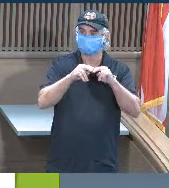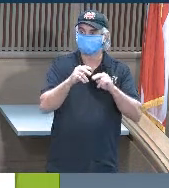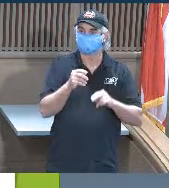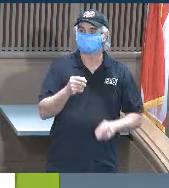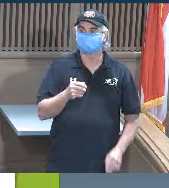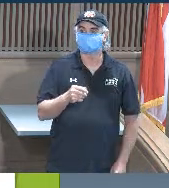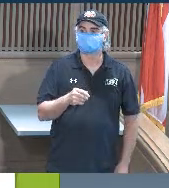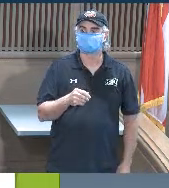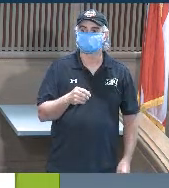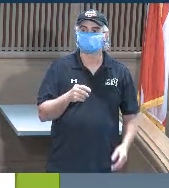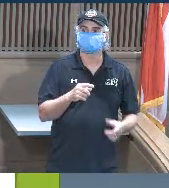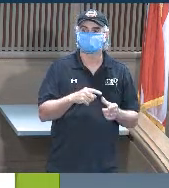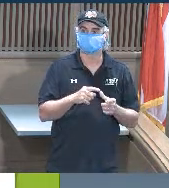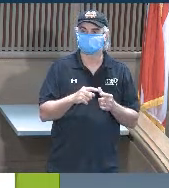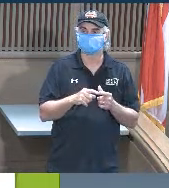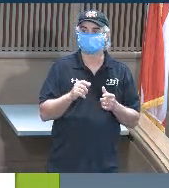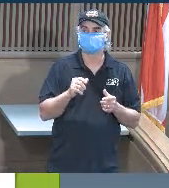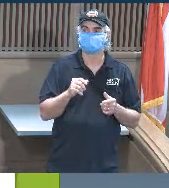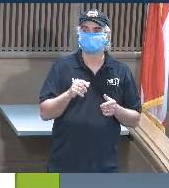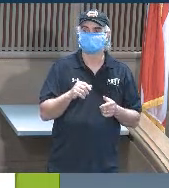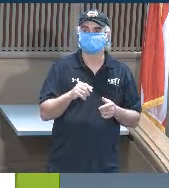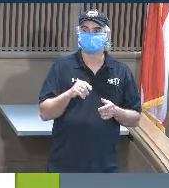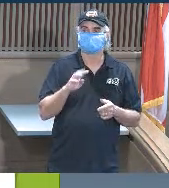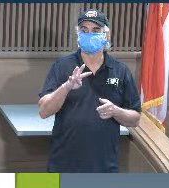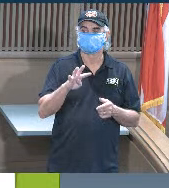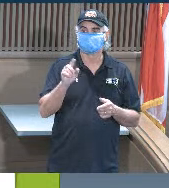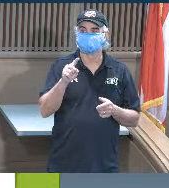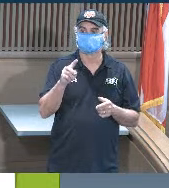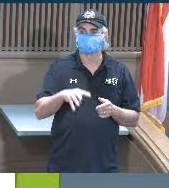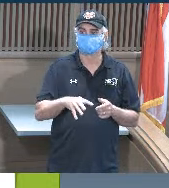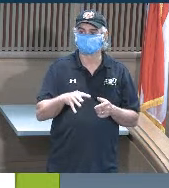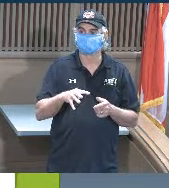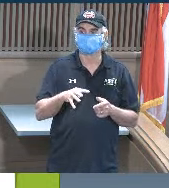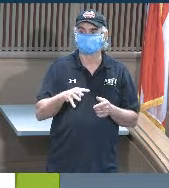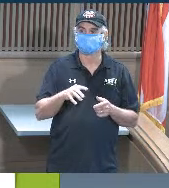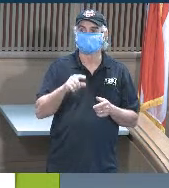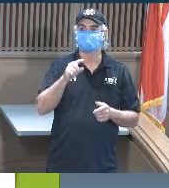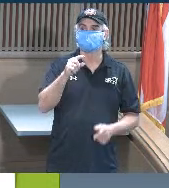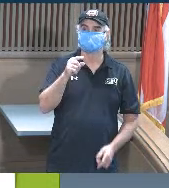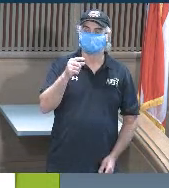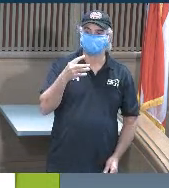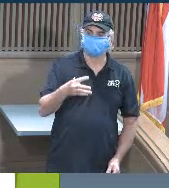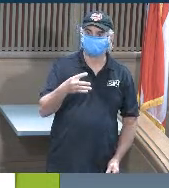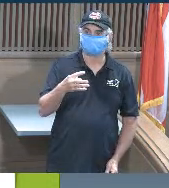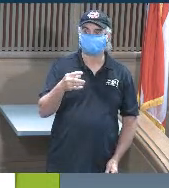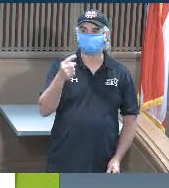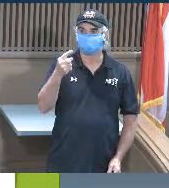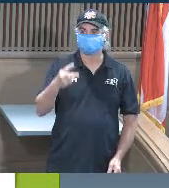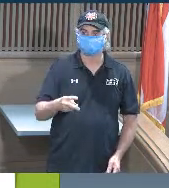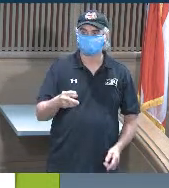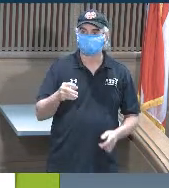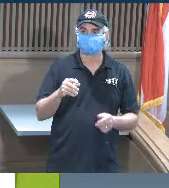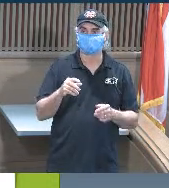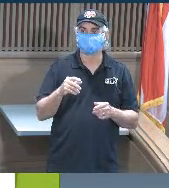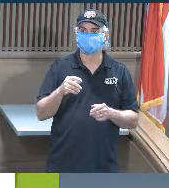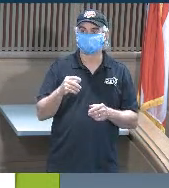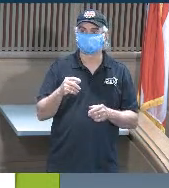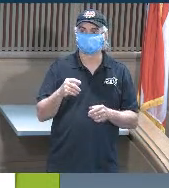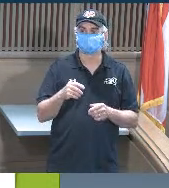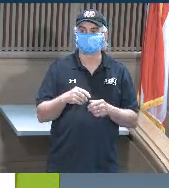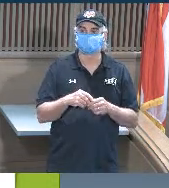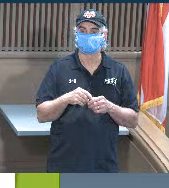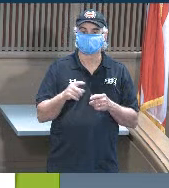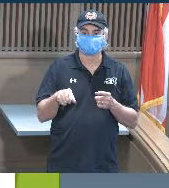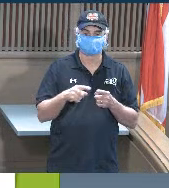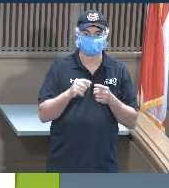about 4.5% on the partially. That's where the vaccination was finally opened up to everyone. It's